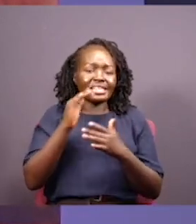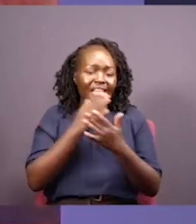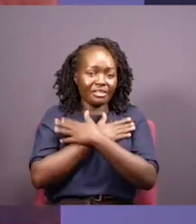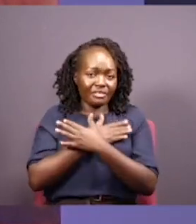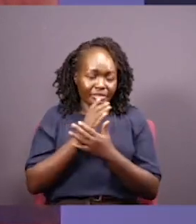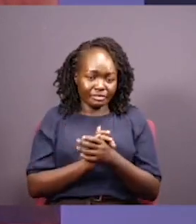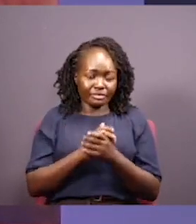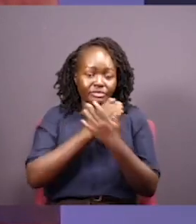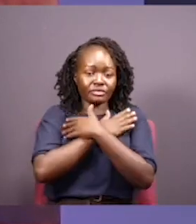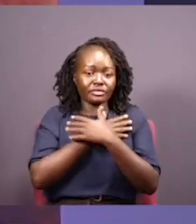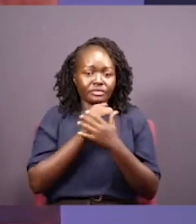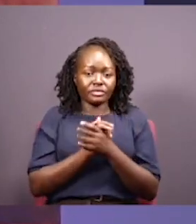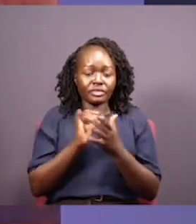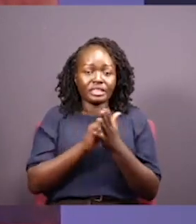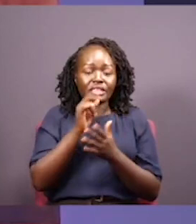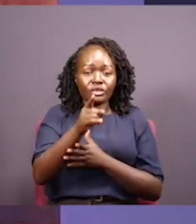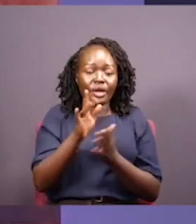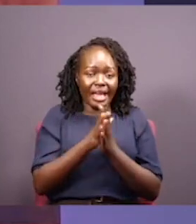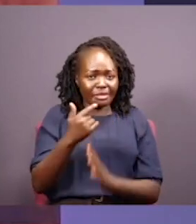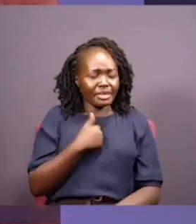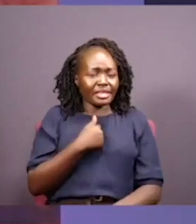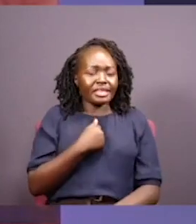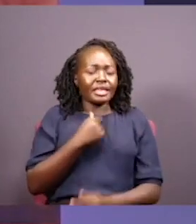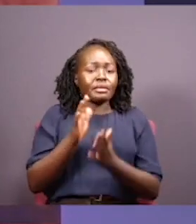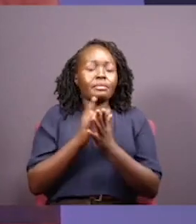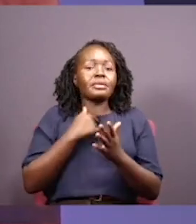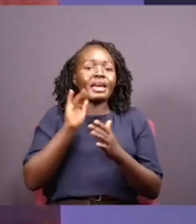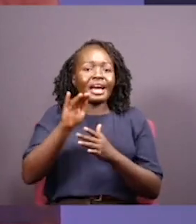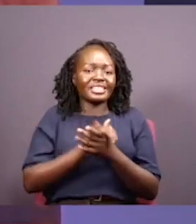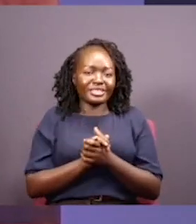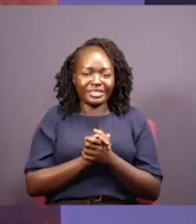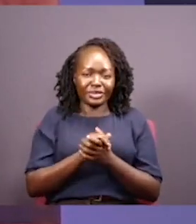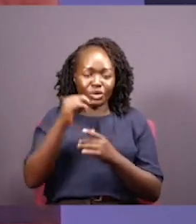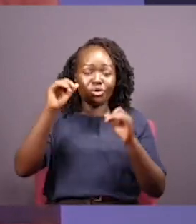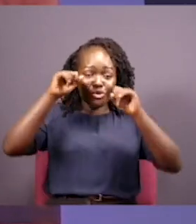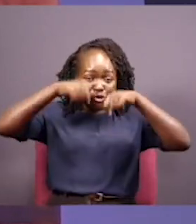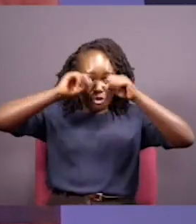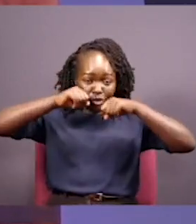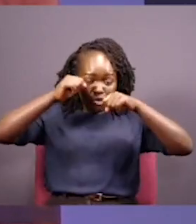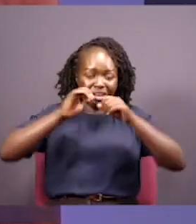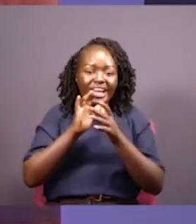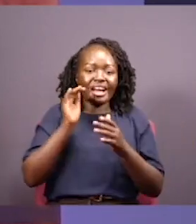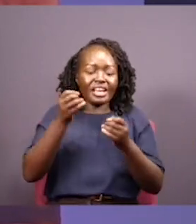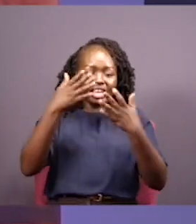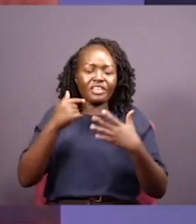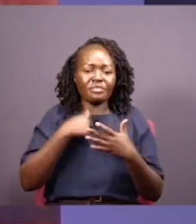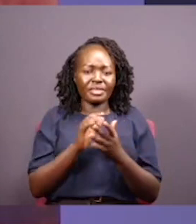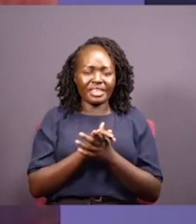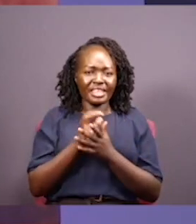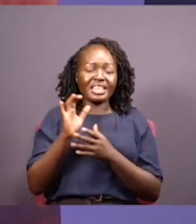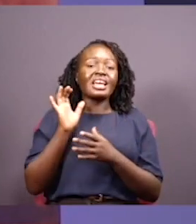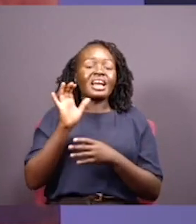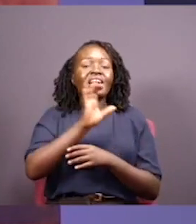is to both you and I. I asked Google. And I asked Google to give me the characteristics of